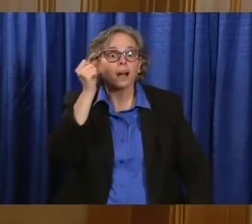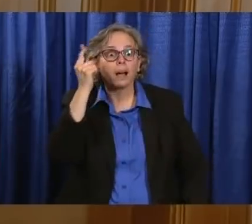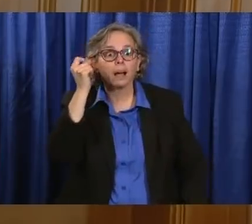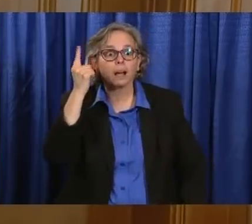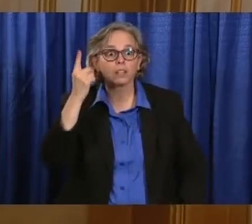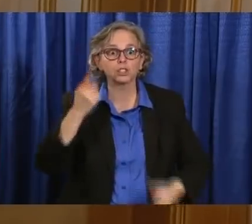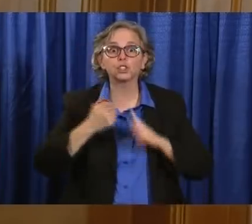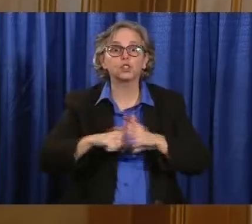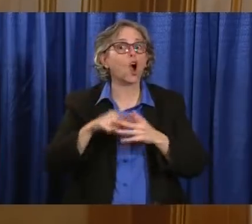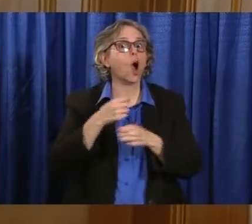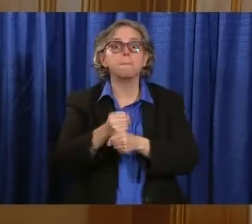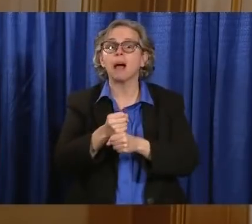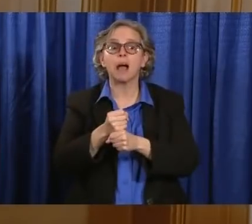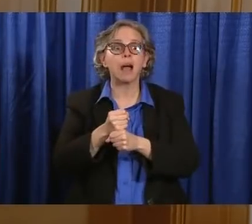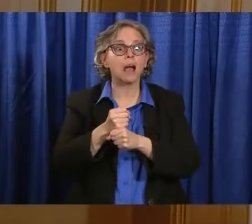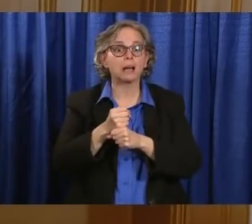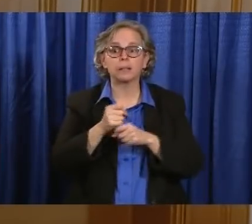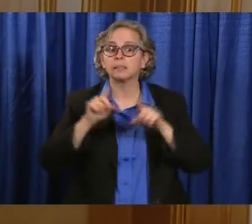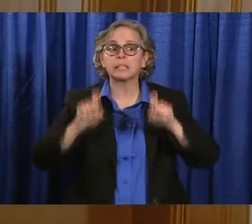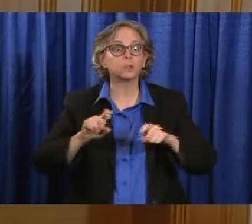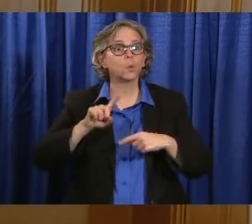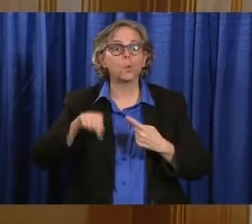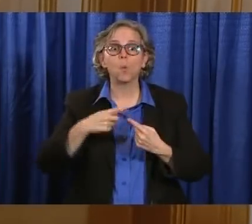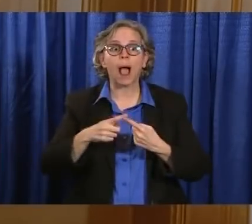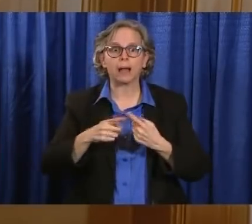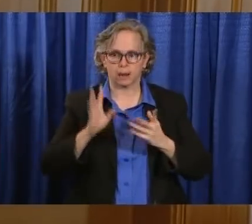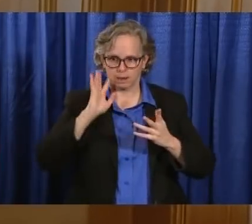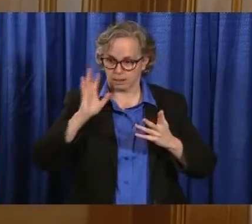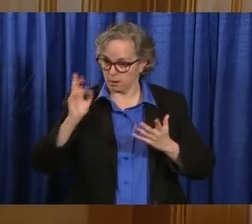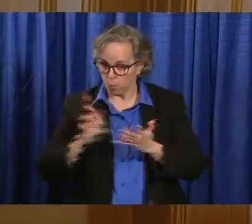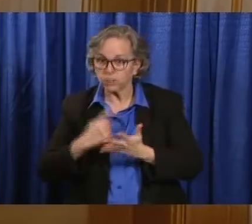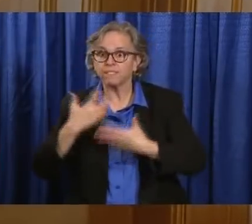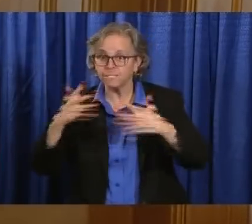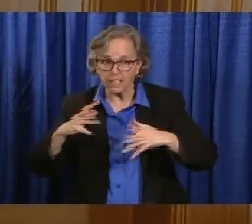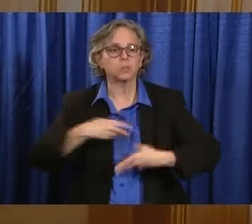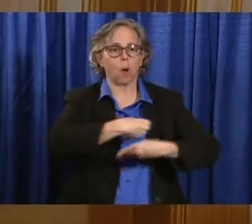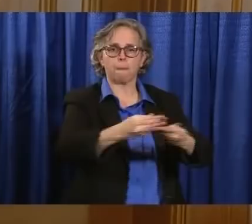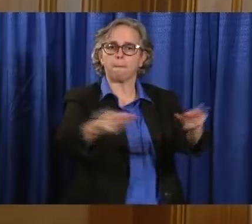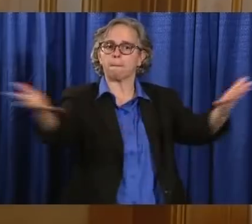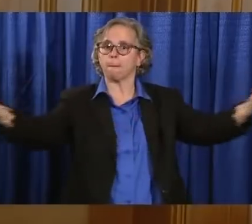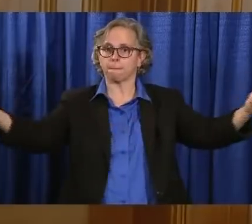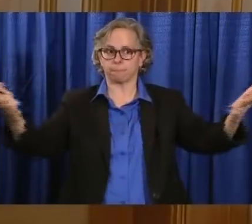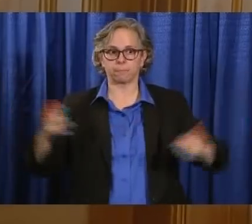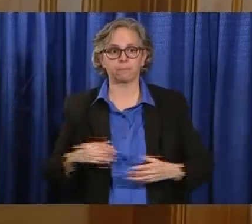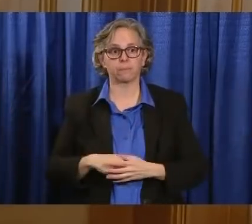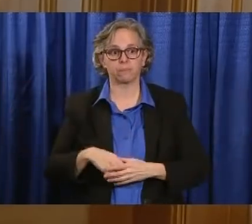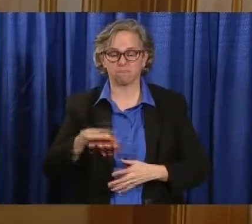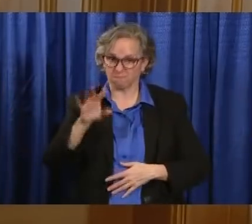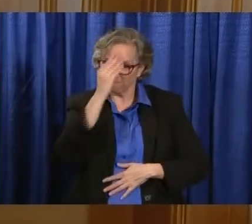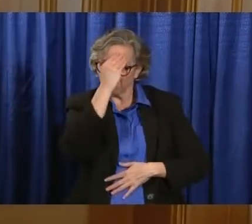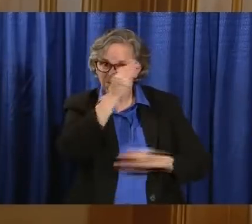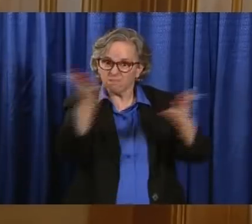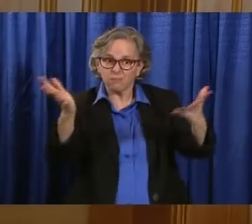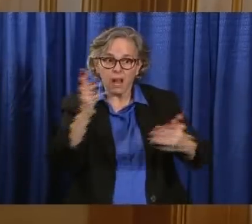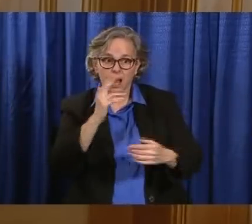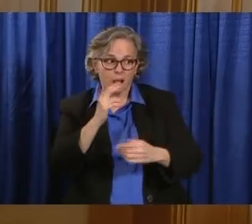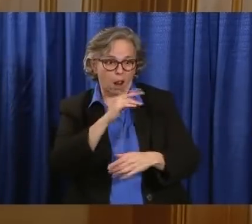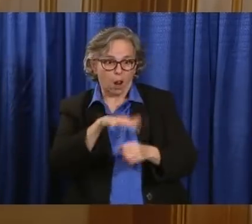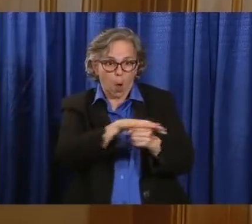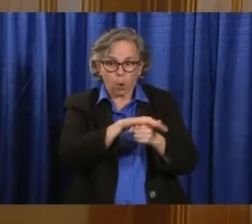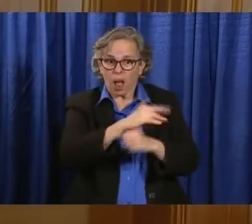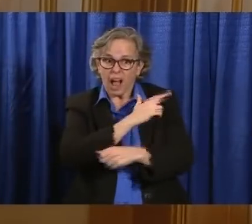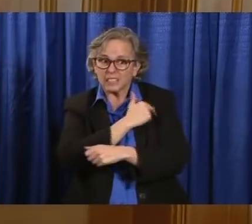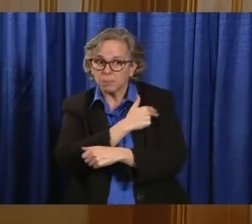producing these and making these available. So for the hospitals around the state who are lacking these and have not been able to do